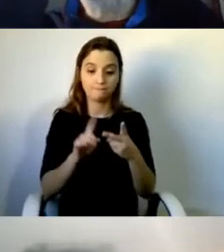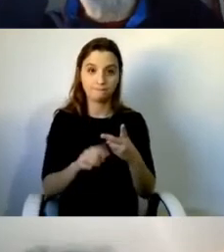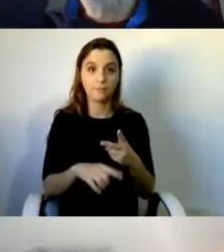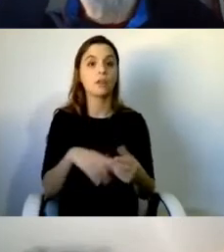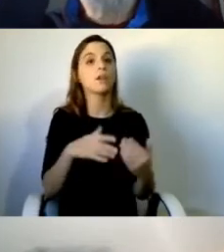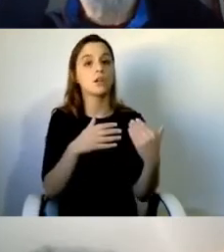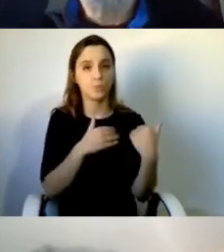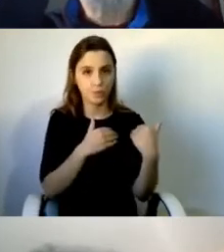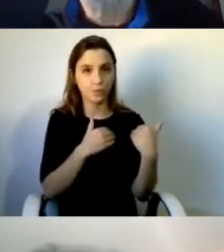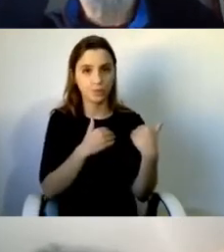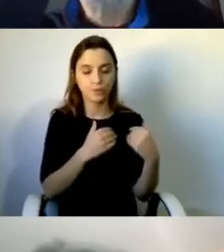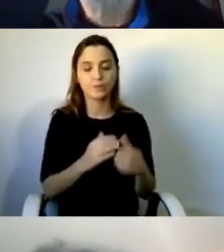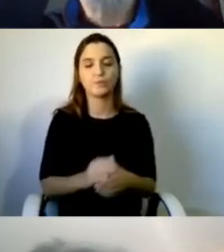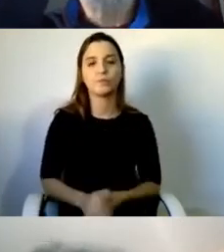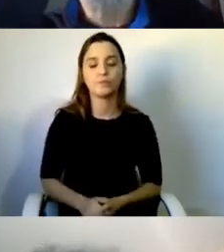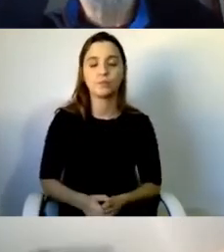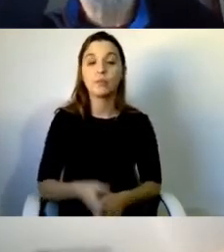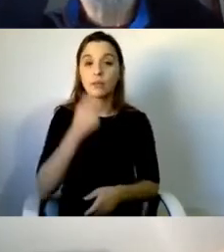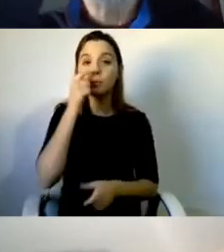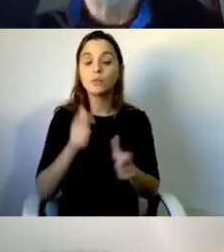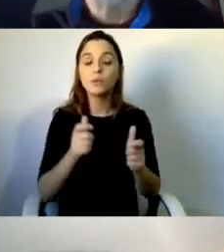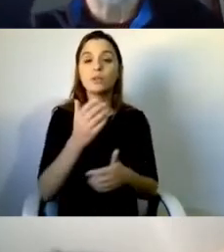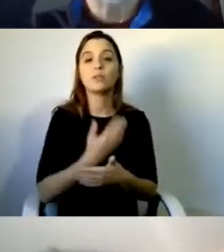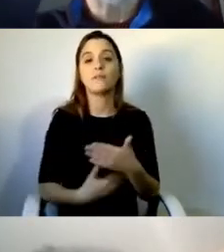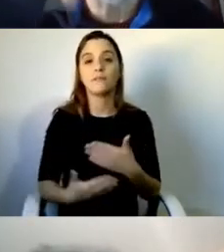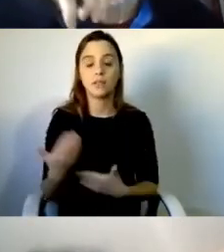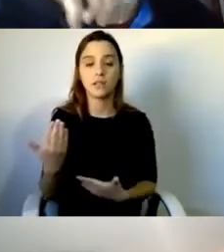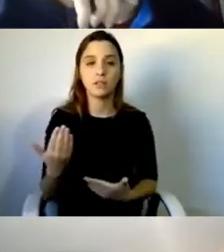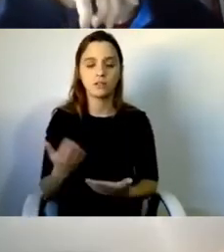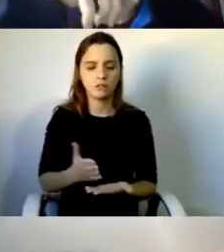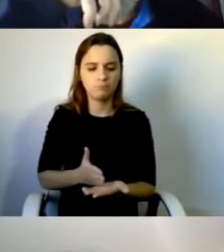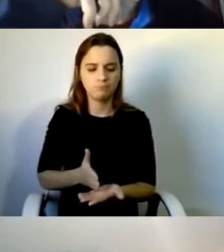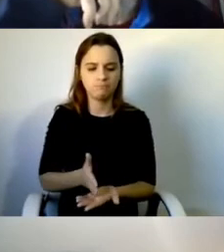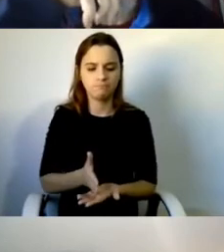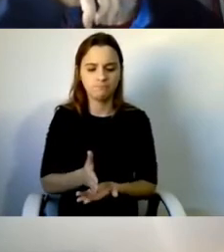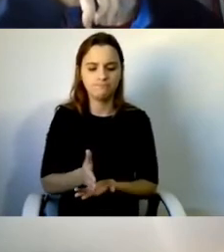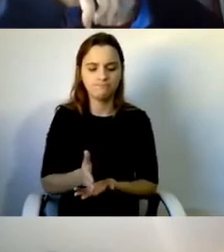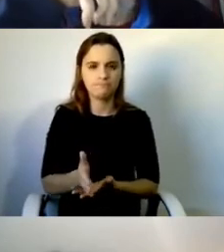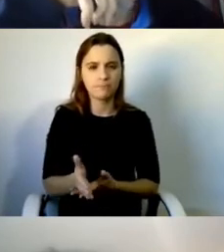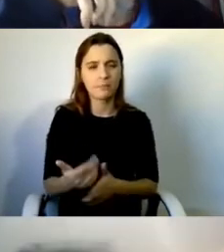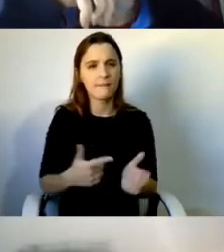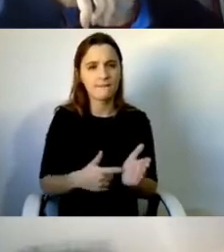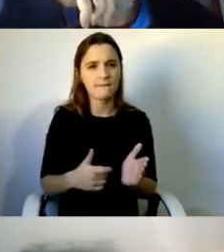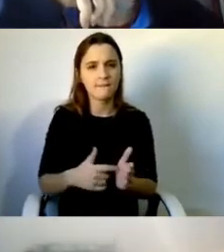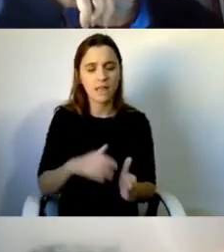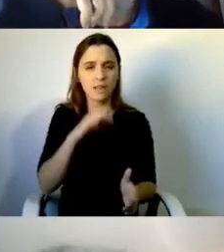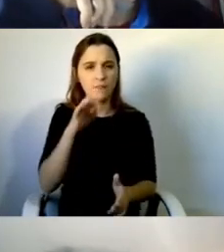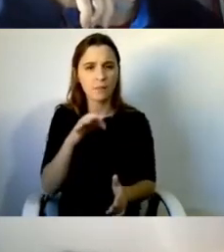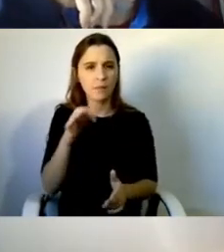Disabled people remain too dependent on the families, which of